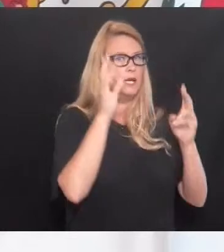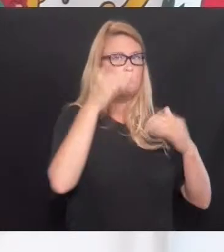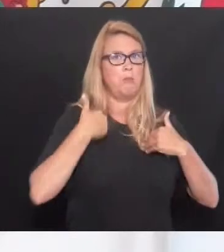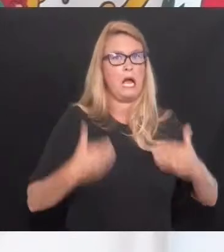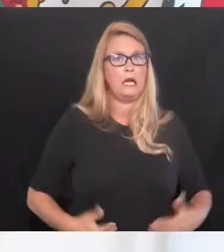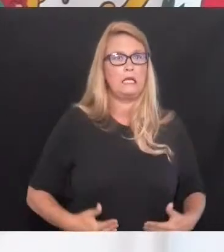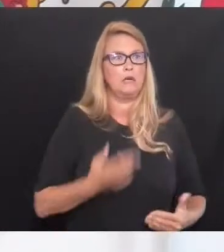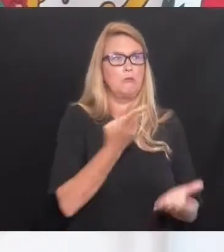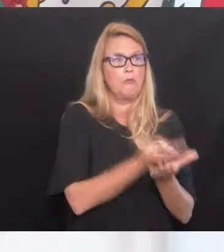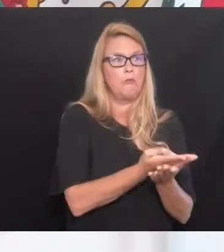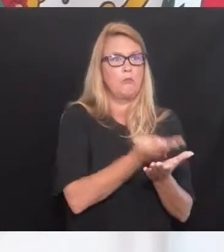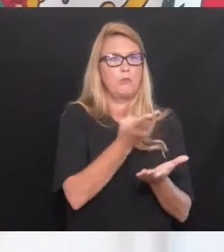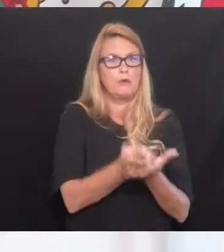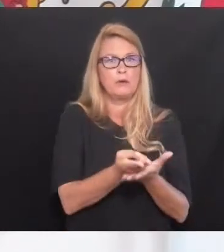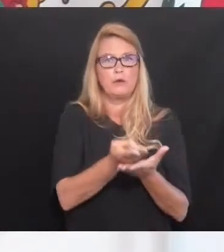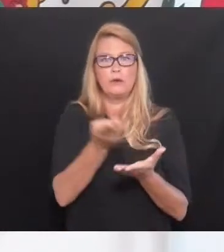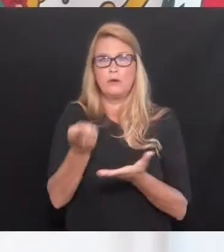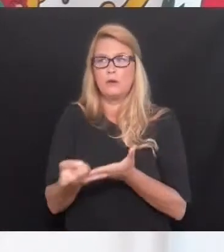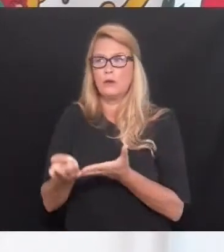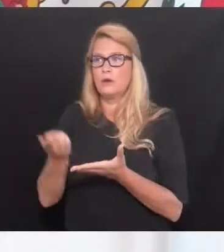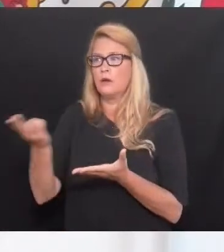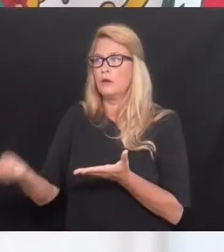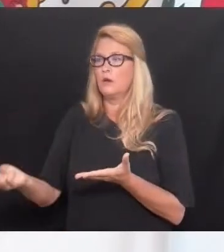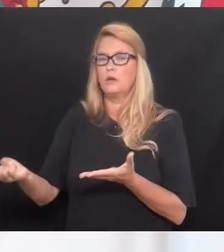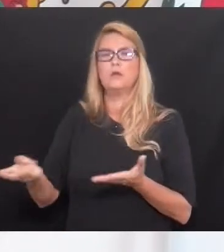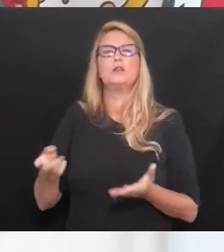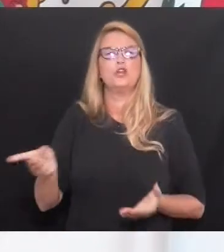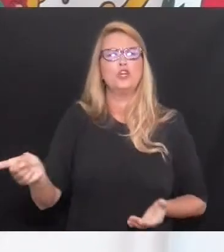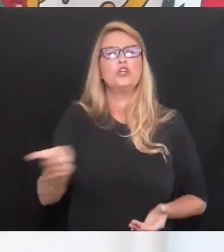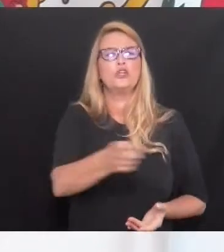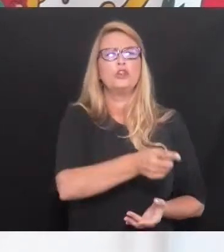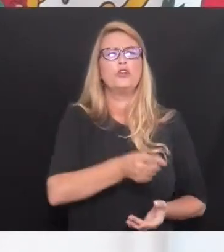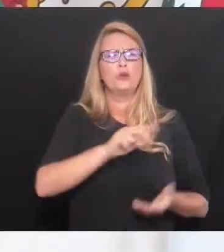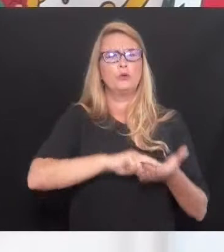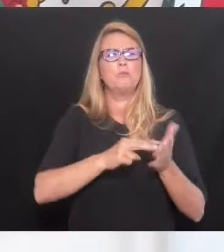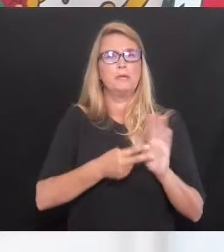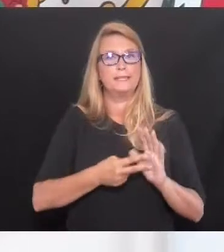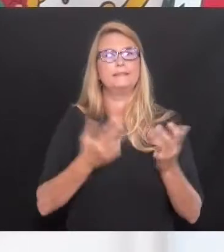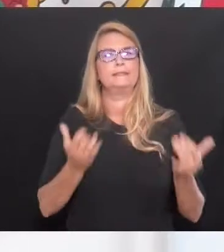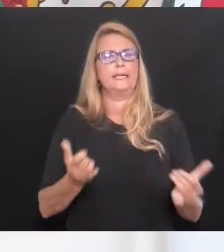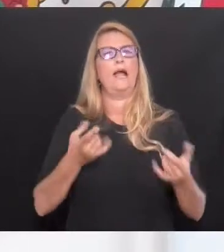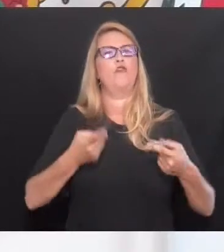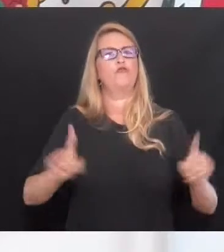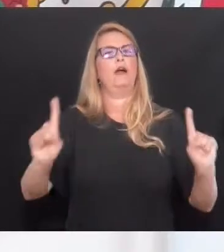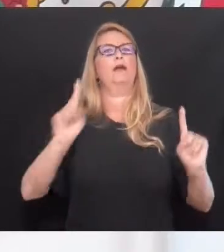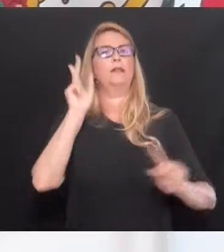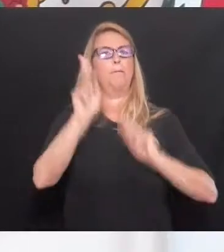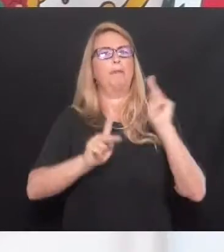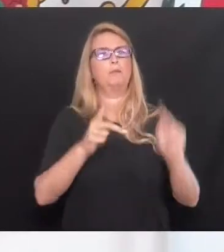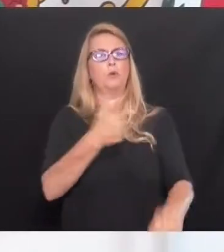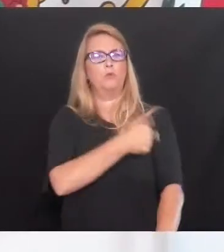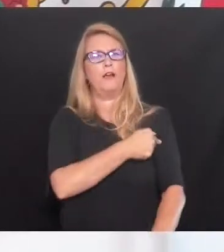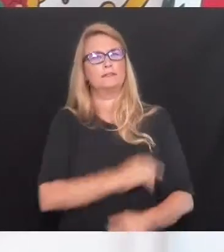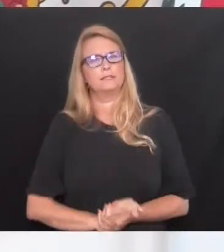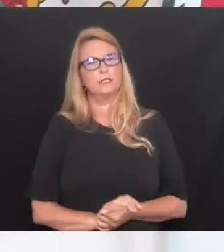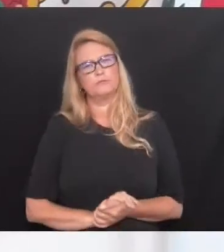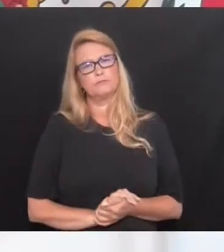body bag, you can bet your boots that people will absolutely run to get